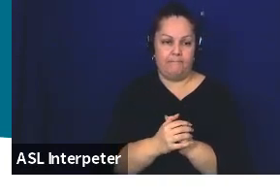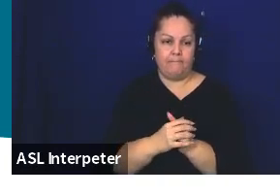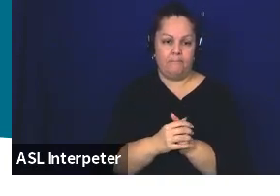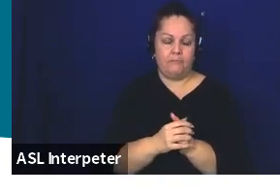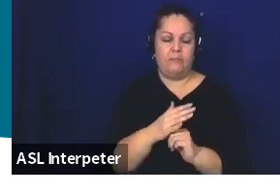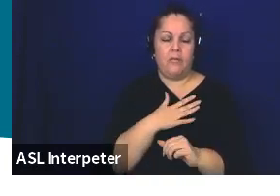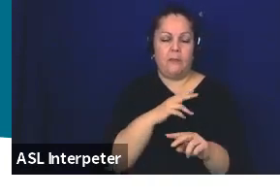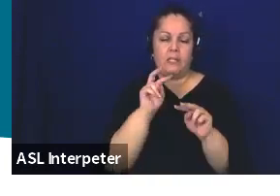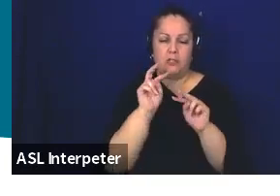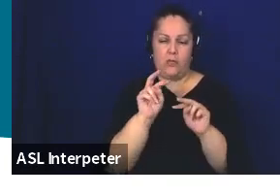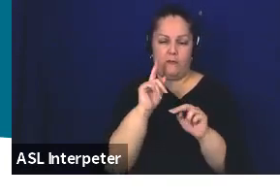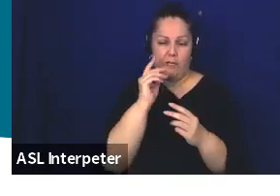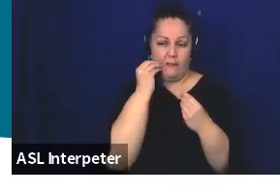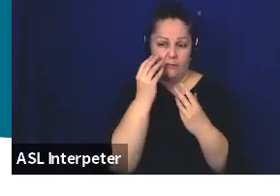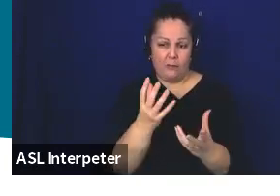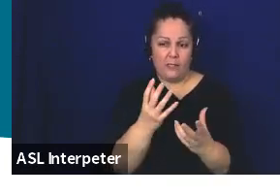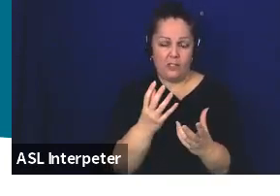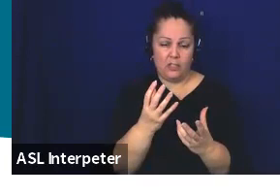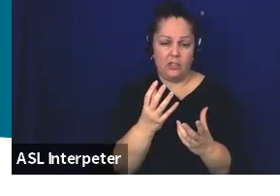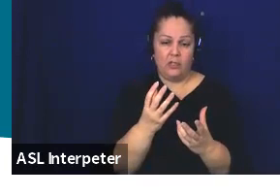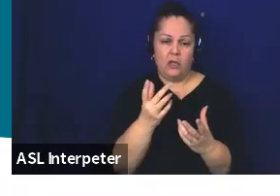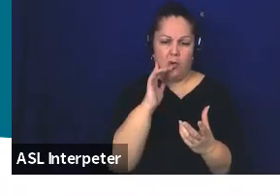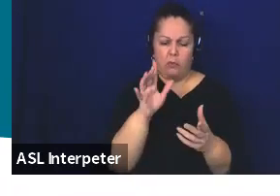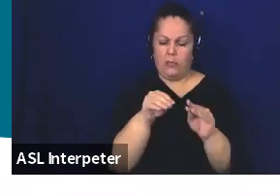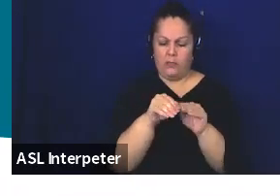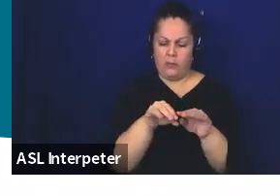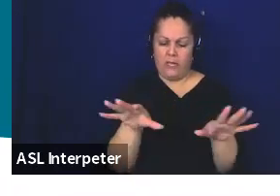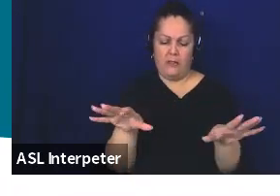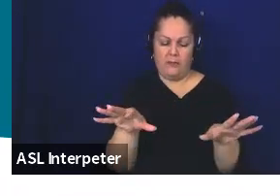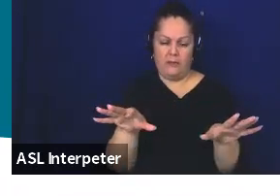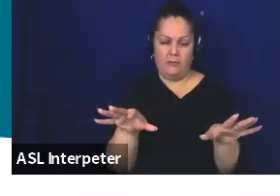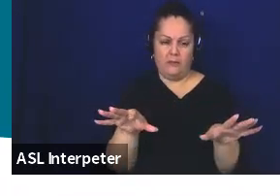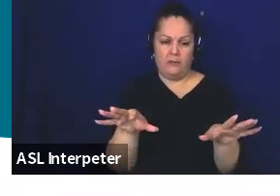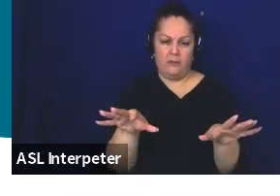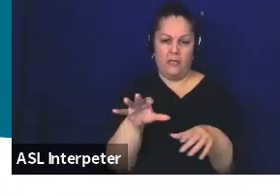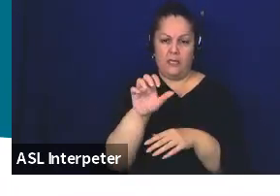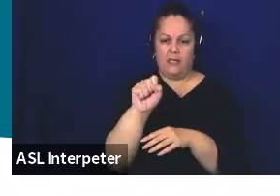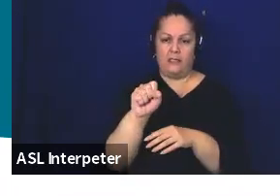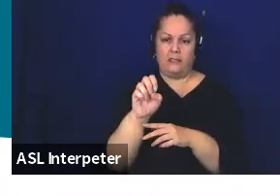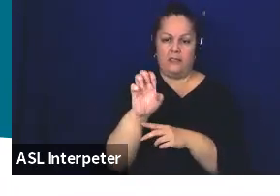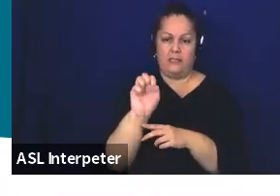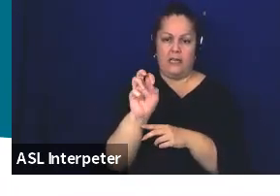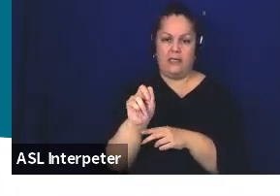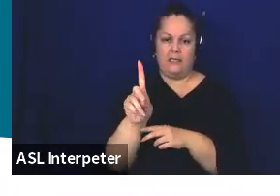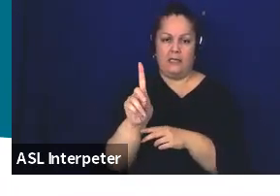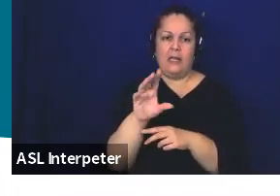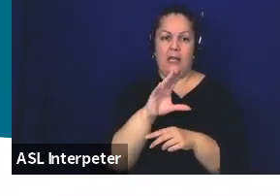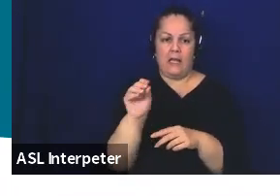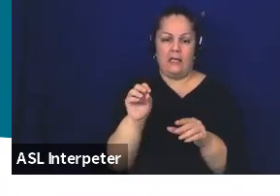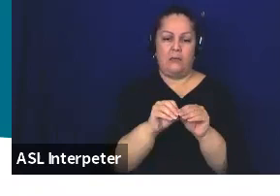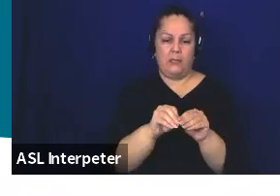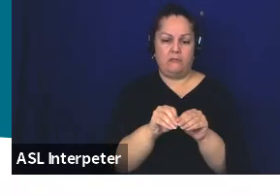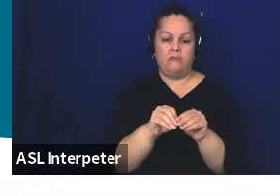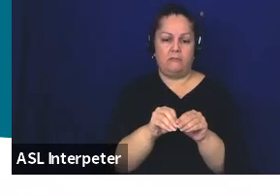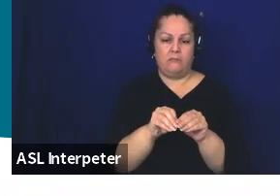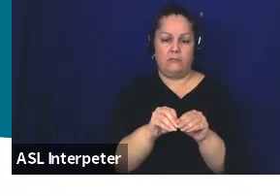Please look out for that information when it goes out via SANAD, as well as when it